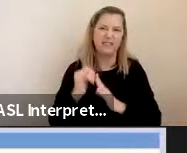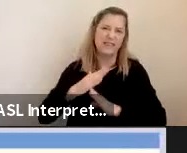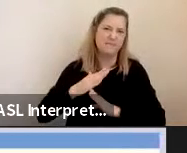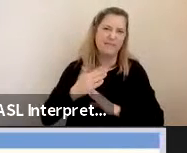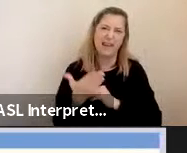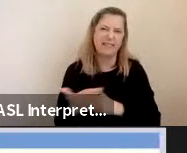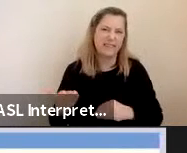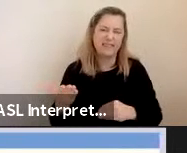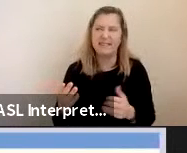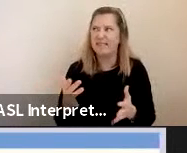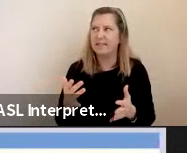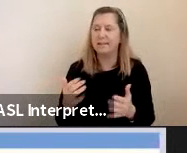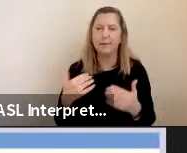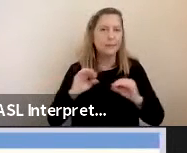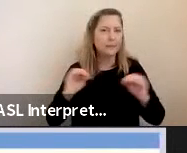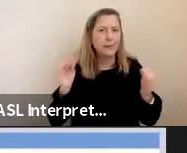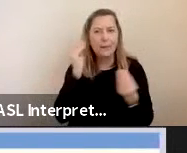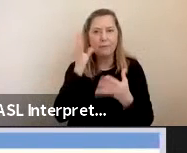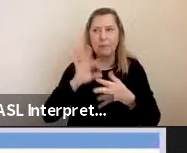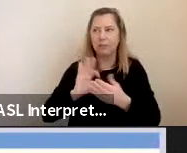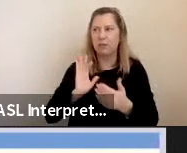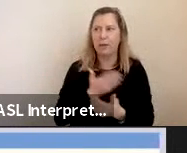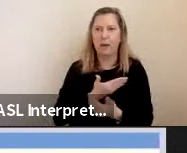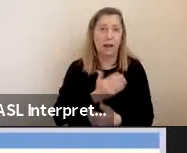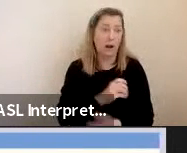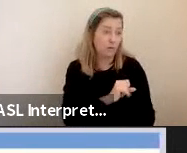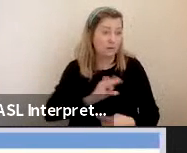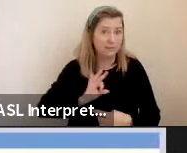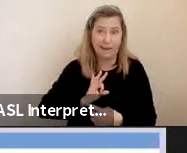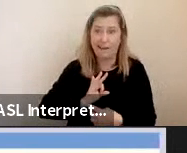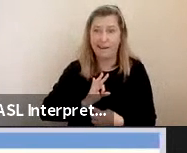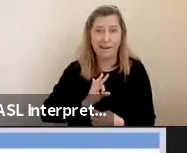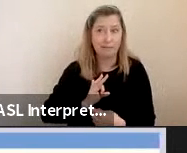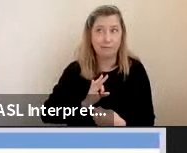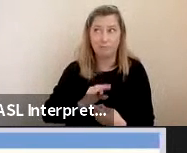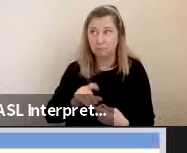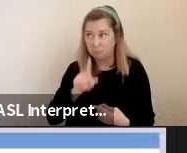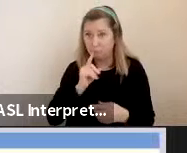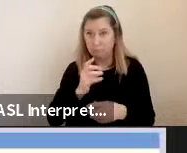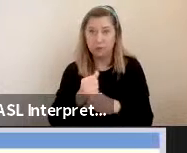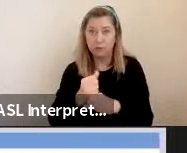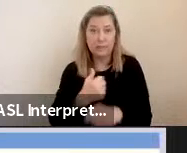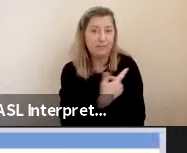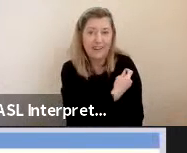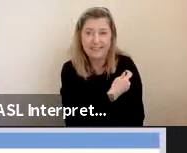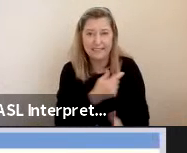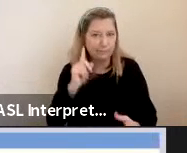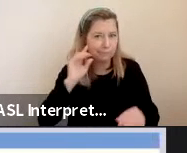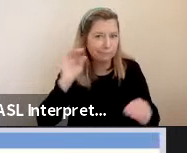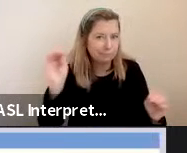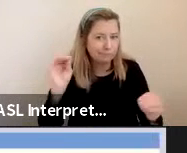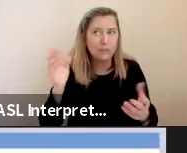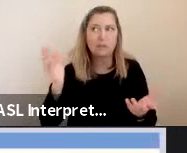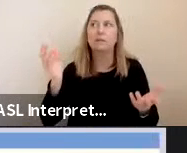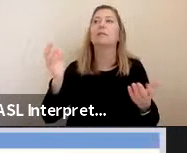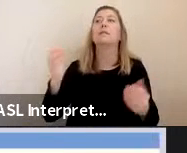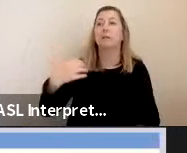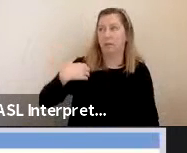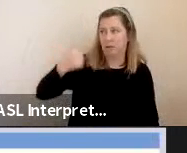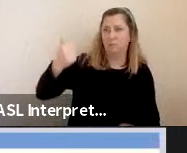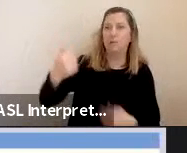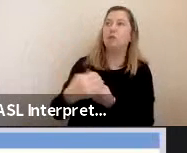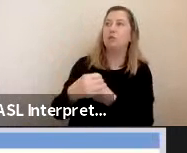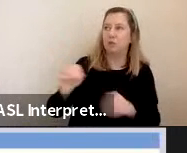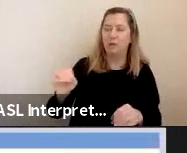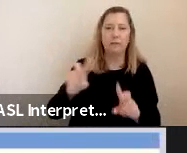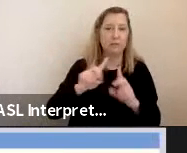We don't have any information yet about our staff being receiving the vaccine. There is communication from the Commissioner's Office with the